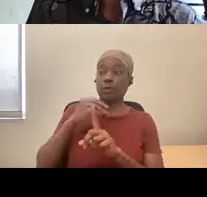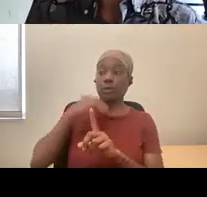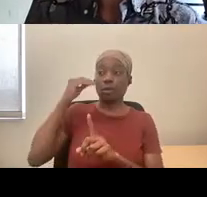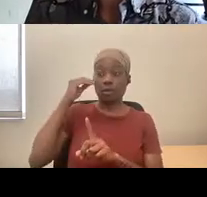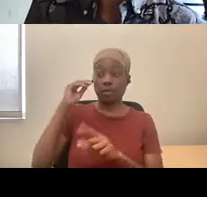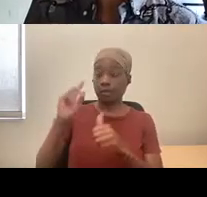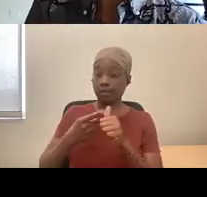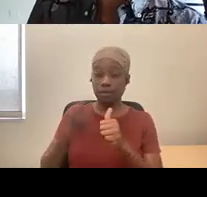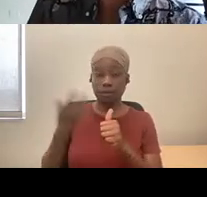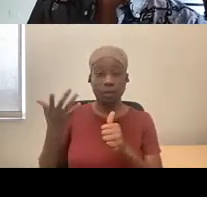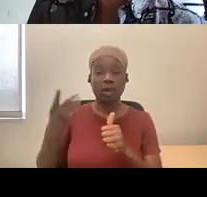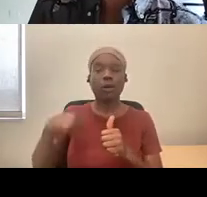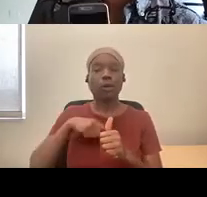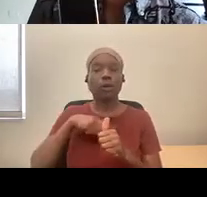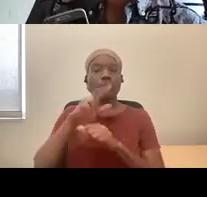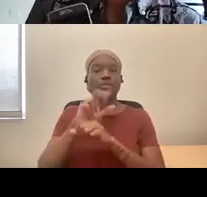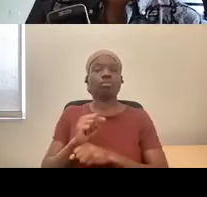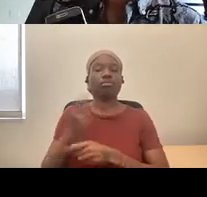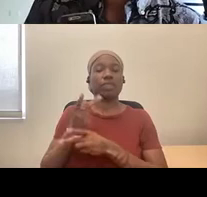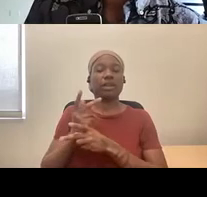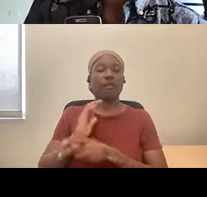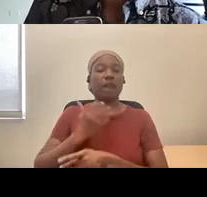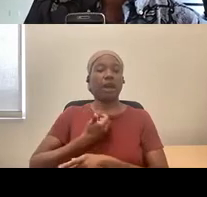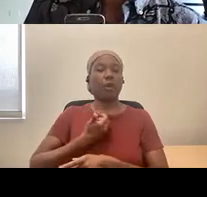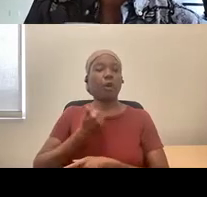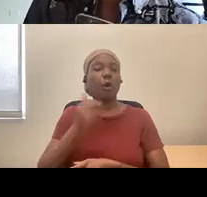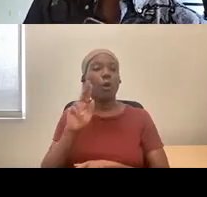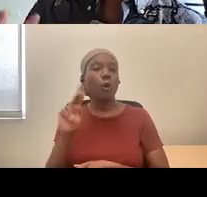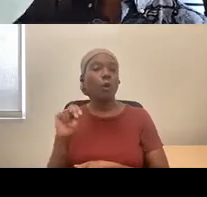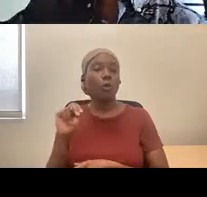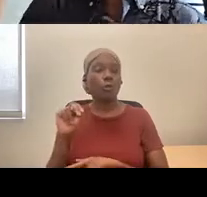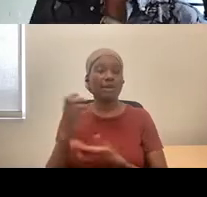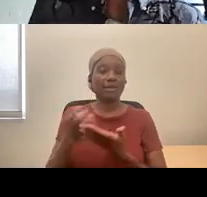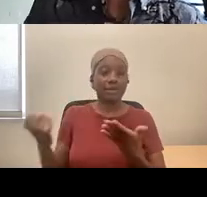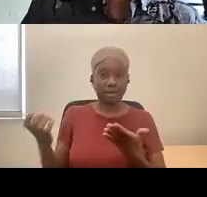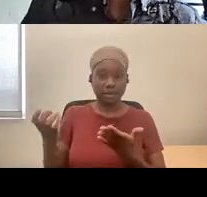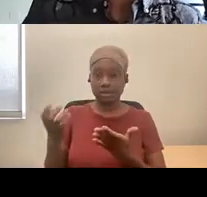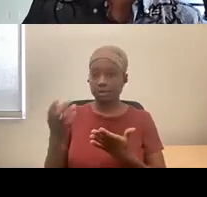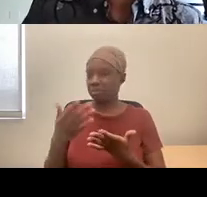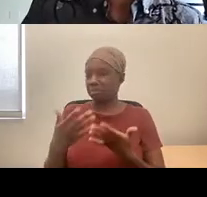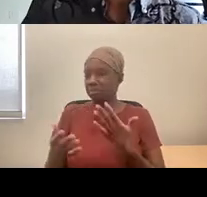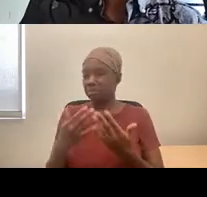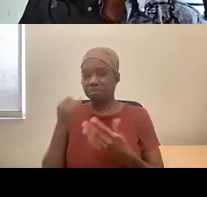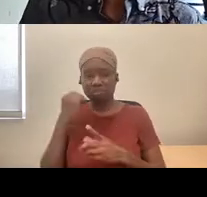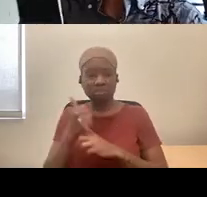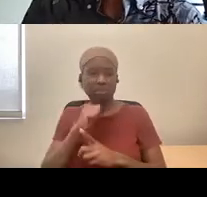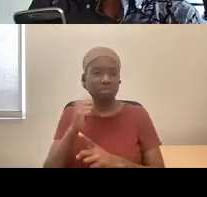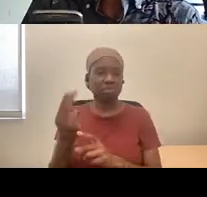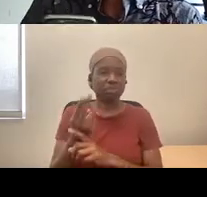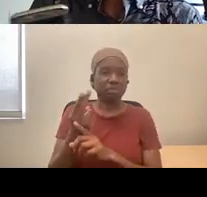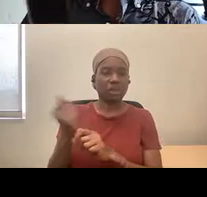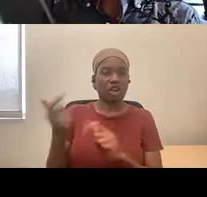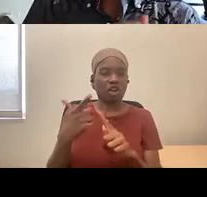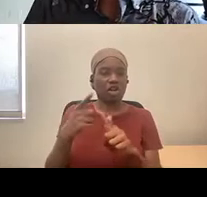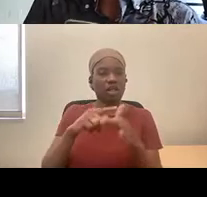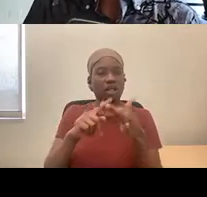very used to taking care of our own devices. I think, you know, even if you're not putting in all of these practices, as activists,